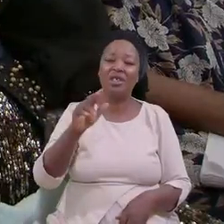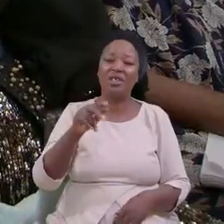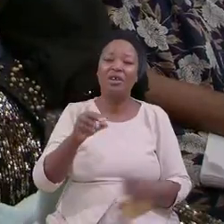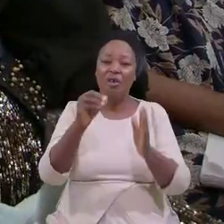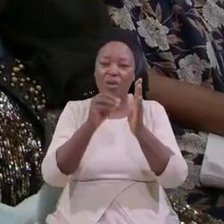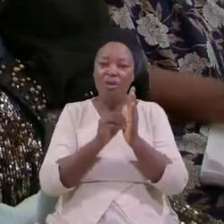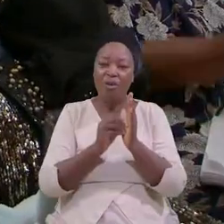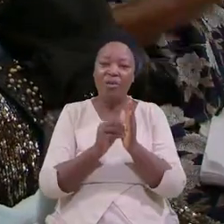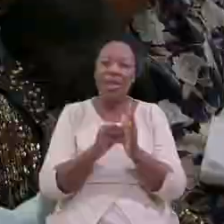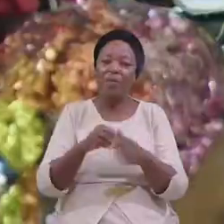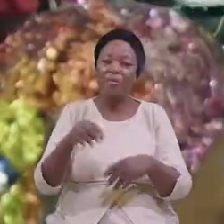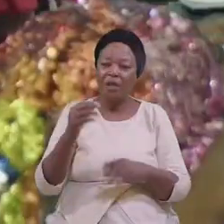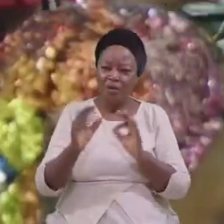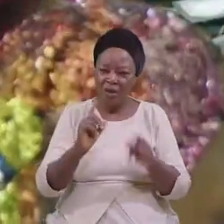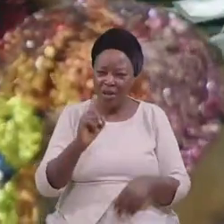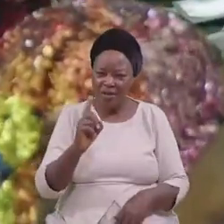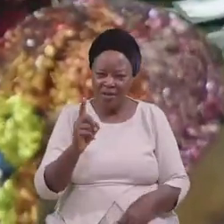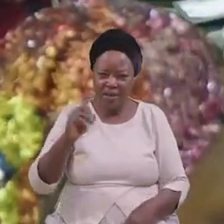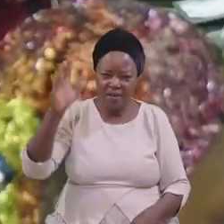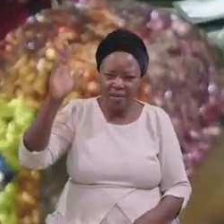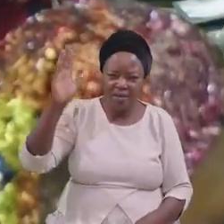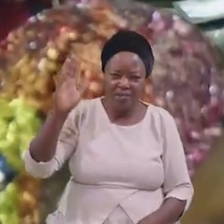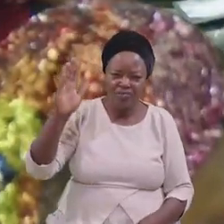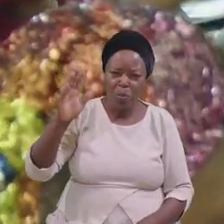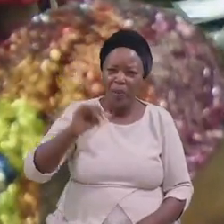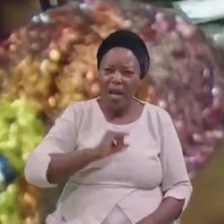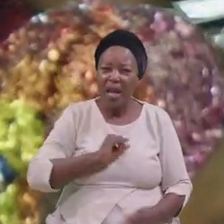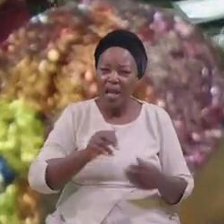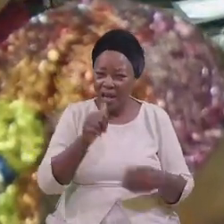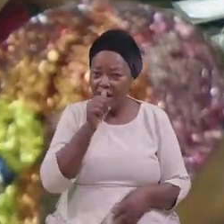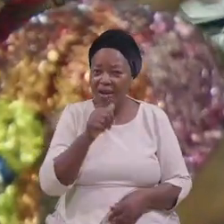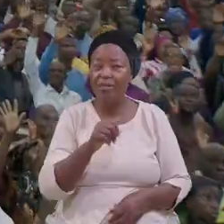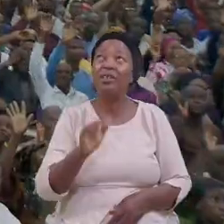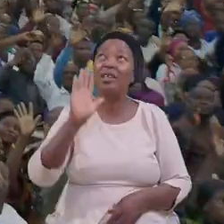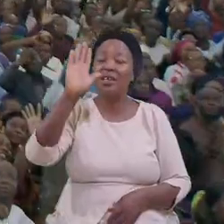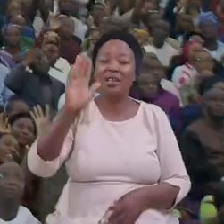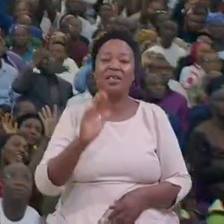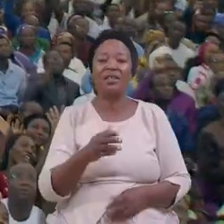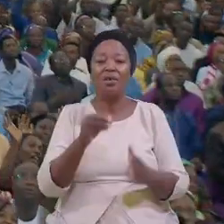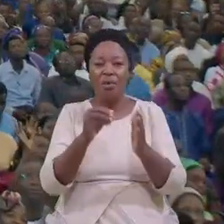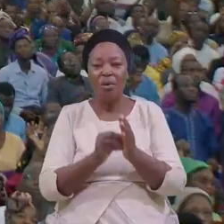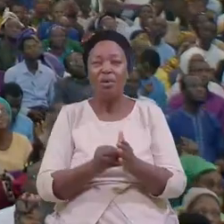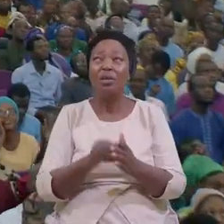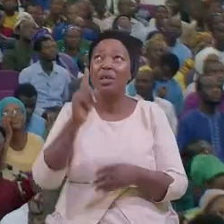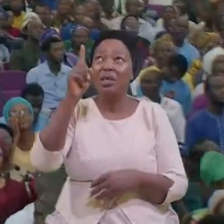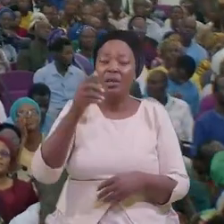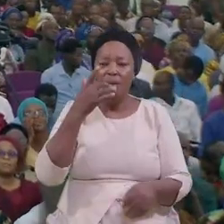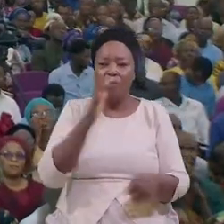Where are they? I said, where are they? It says it'll be a wall of fire around